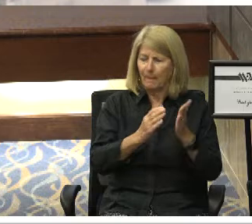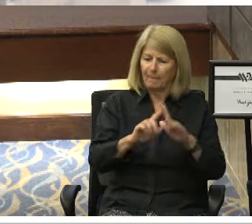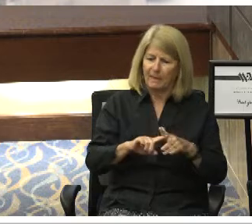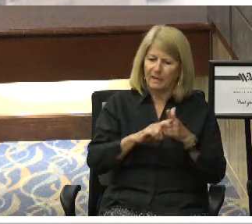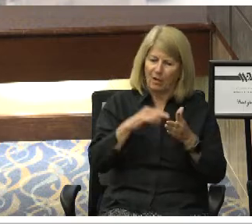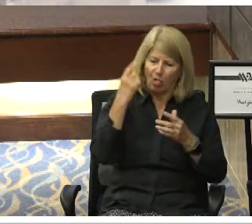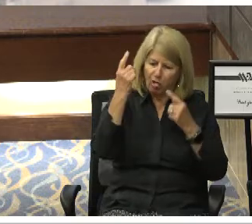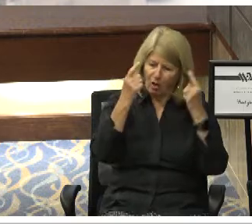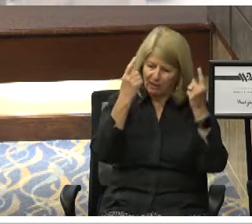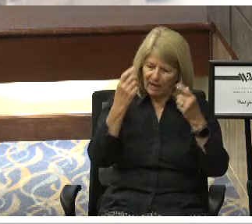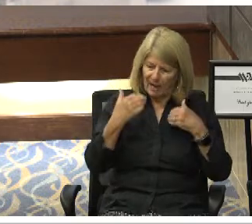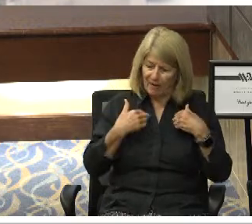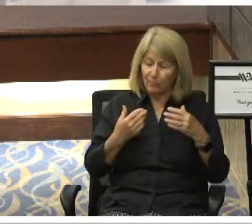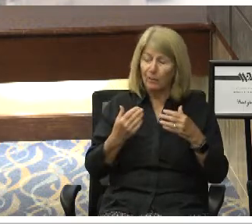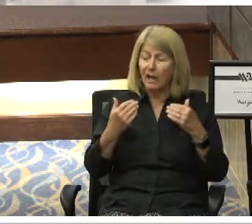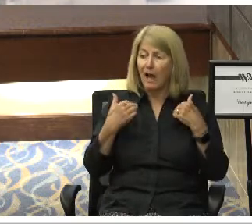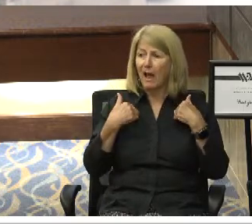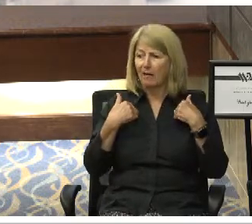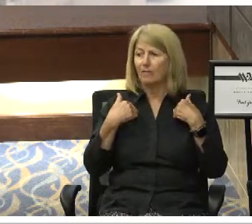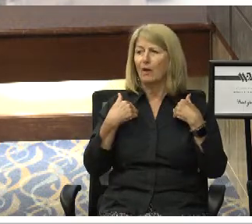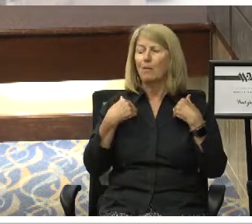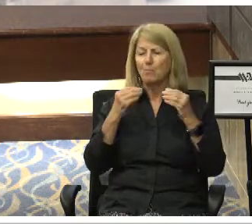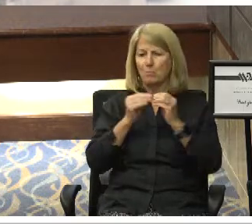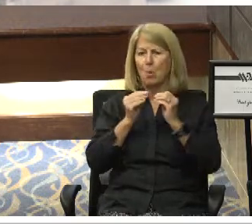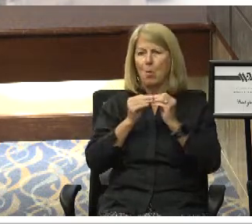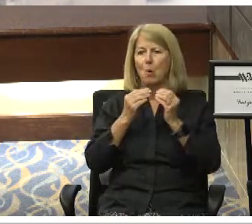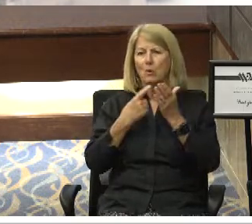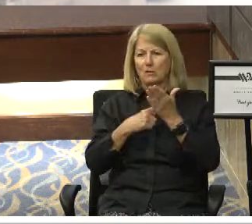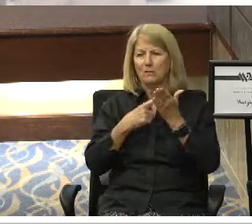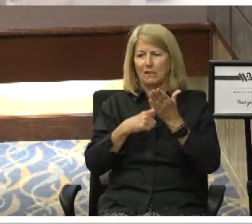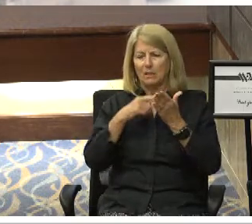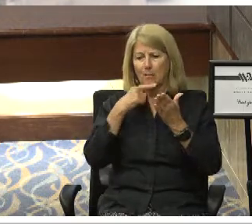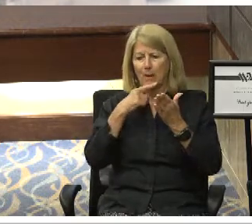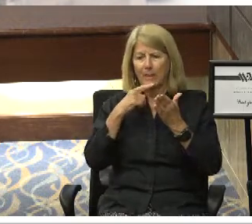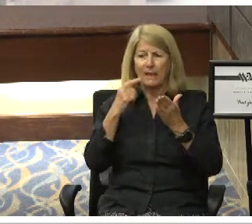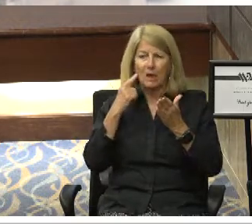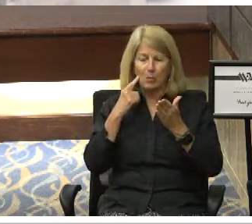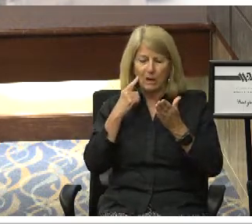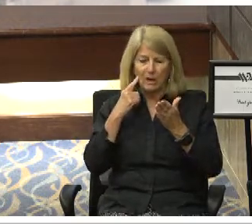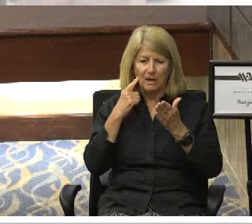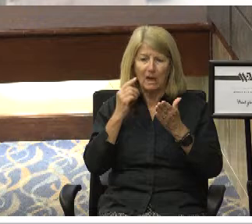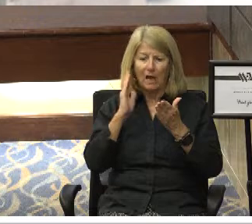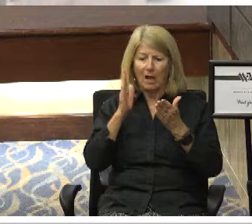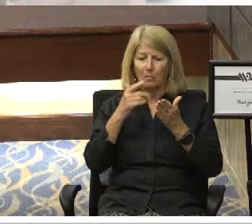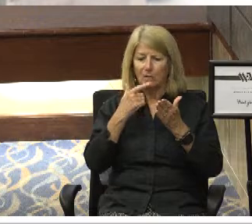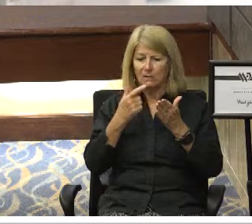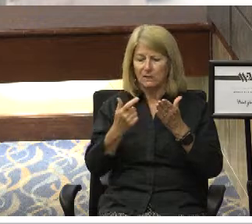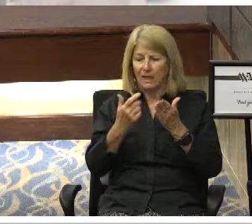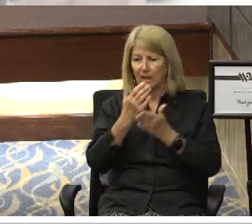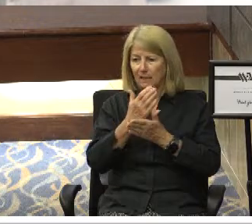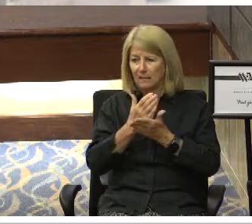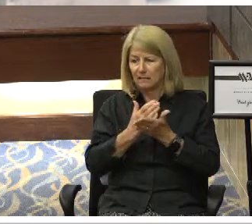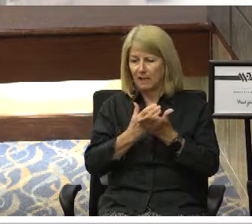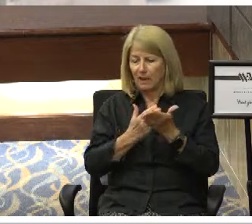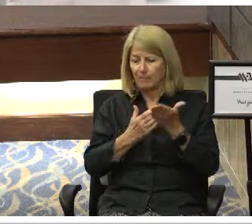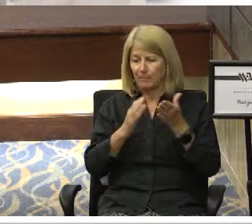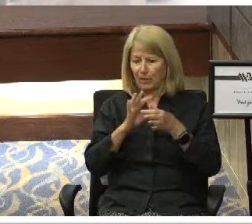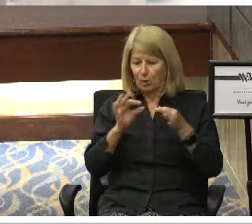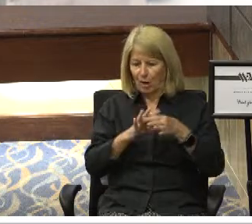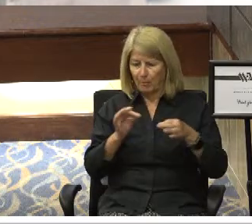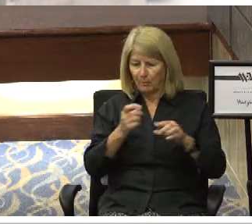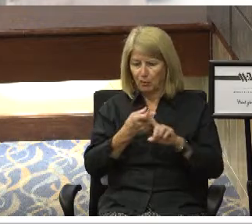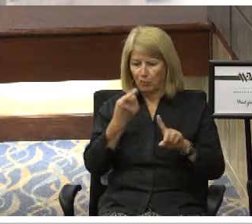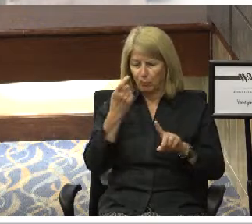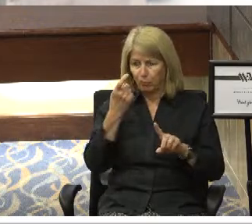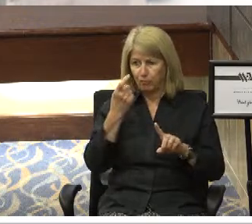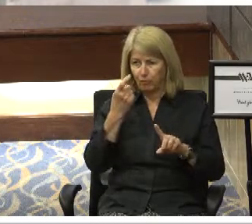can have greater discussion, I think, in the public hearing. I'll save some of my comments for the public hearing,